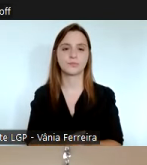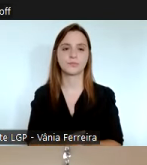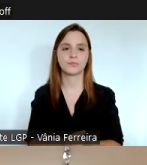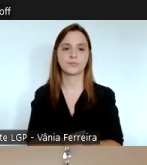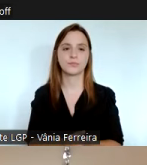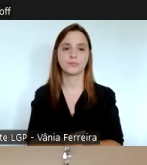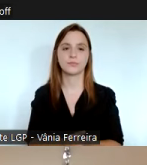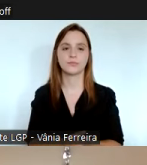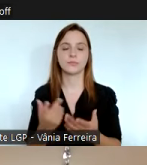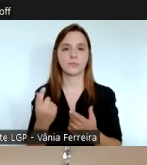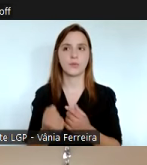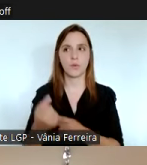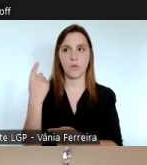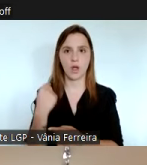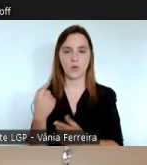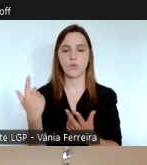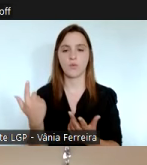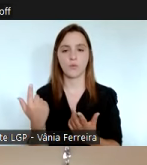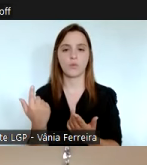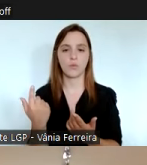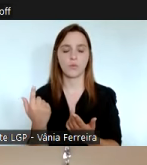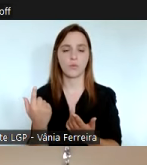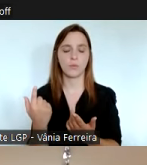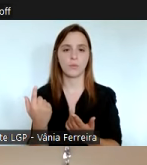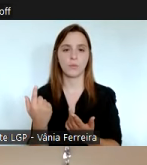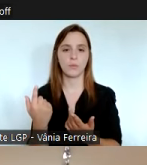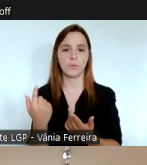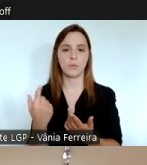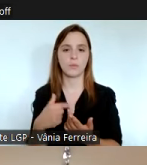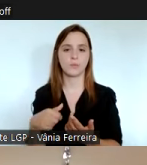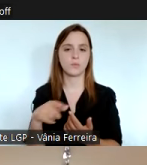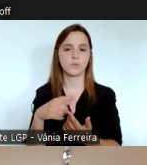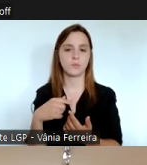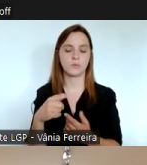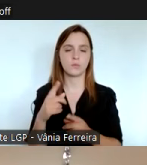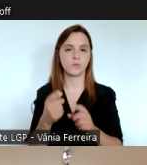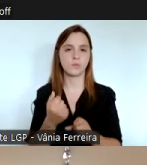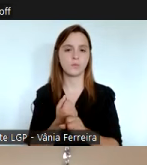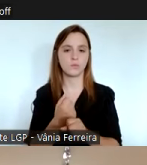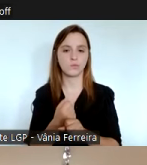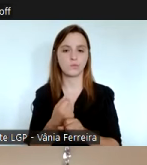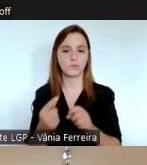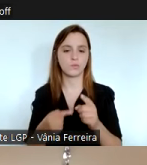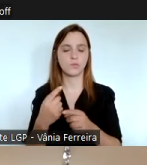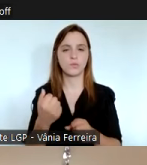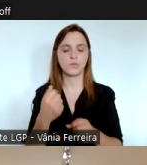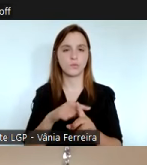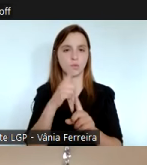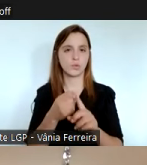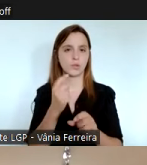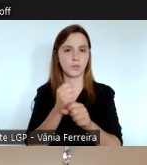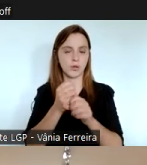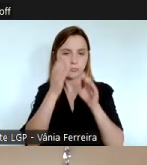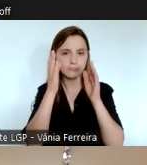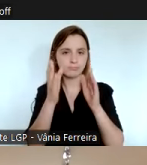level a year ago and have since organized 12 programs. After a year of dedication and hard work, I